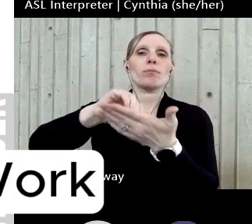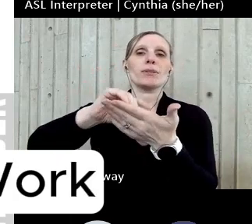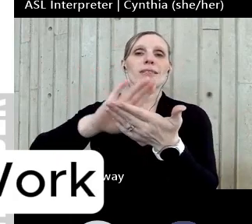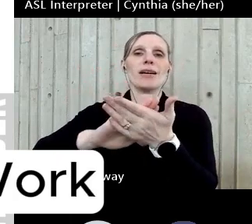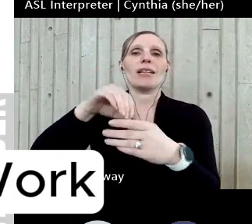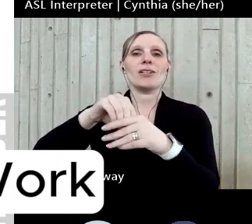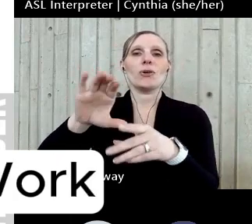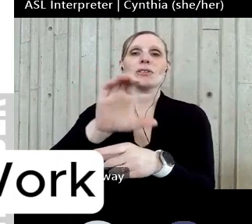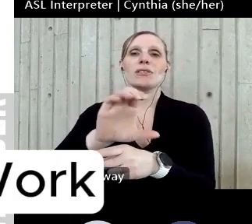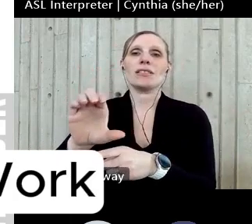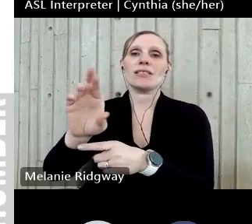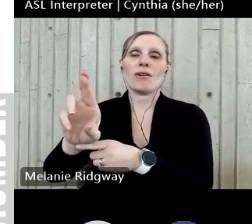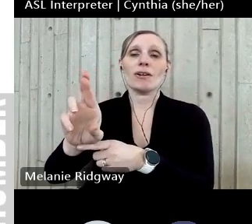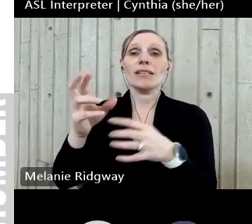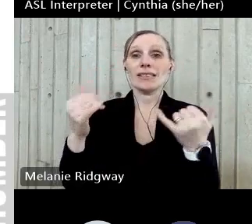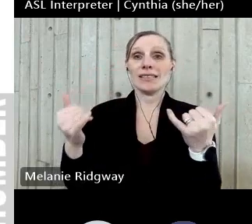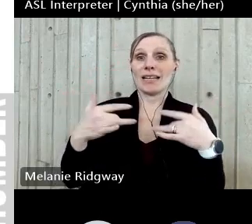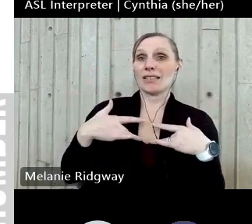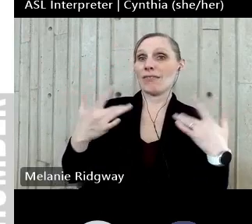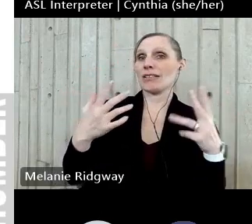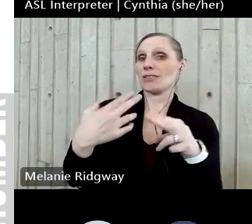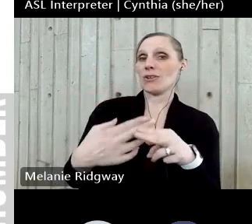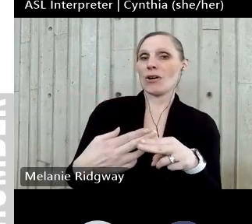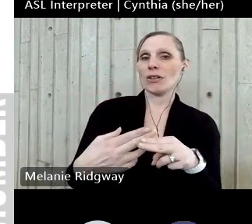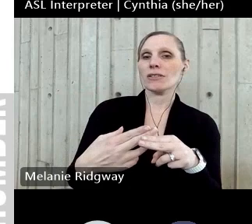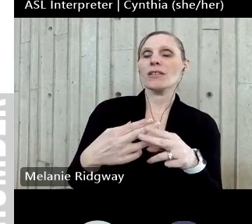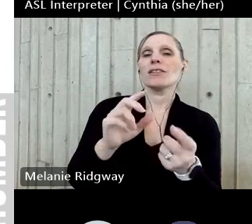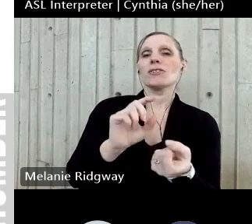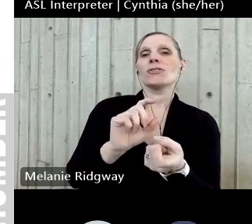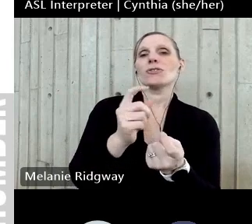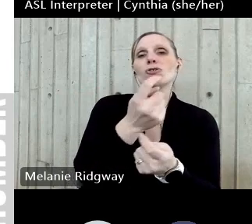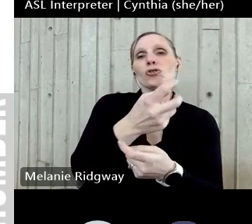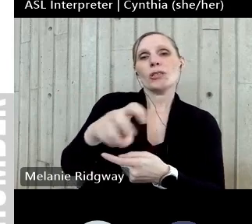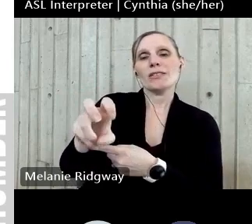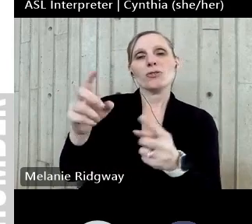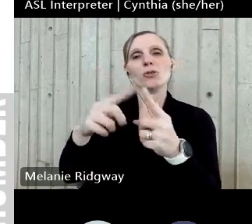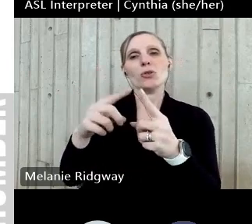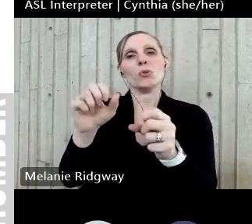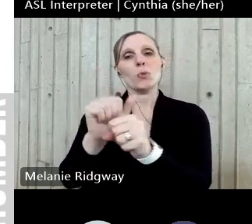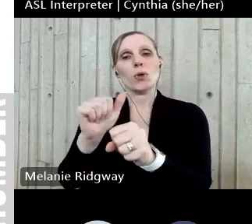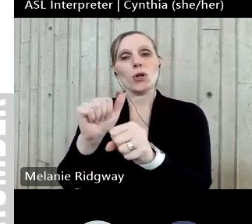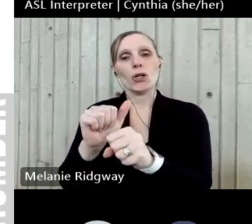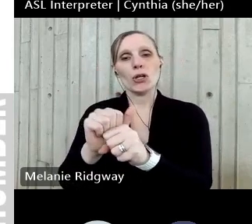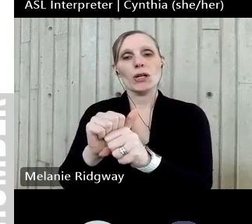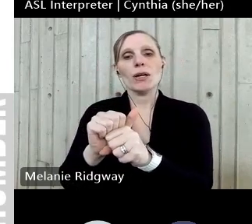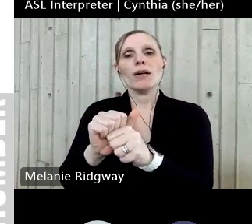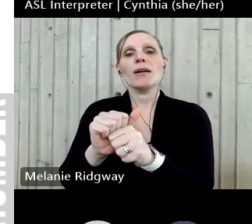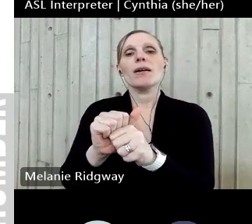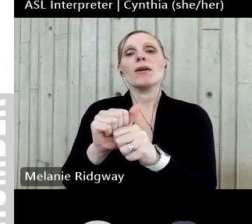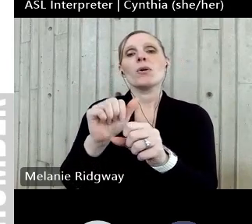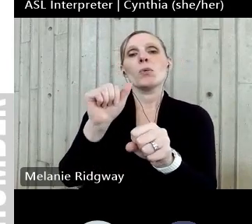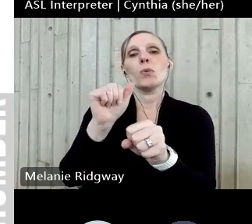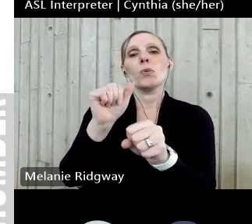called Transition to Work, Accessing Opportunity, March 2025.